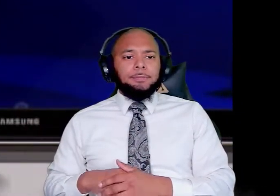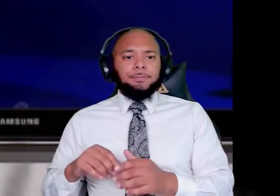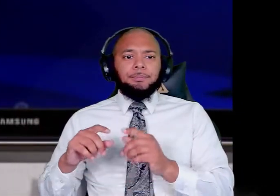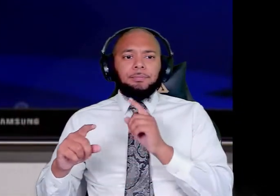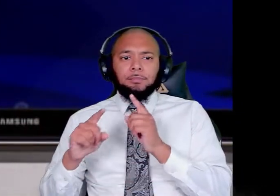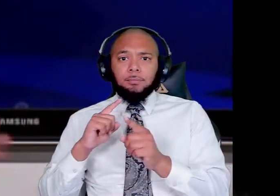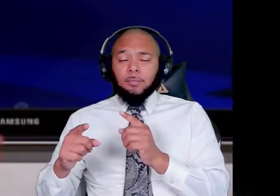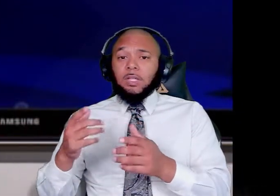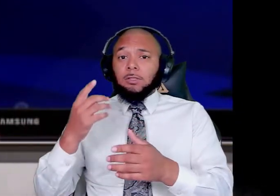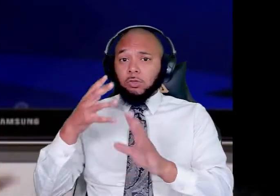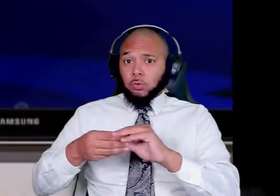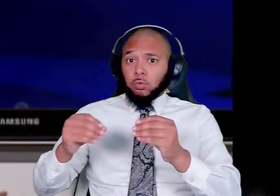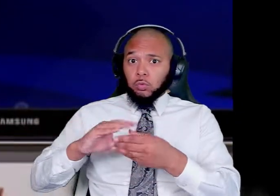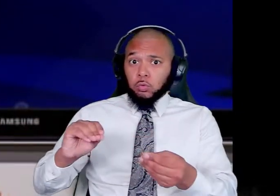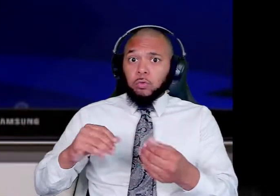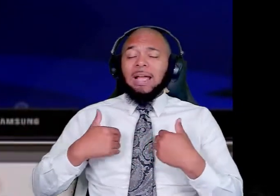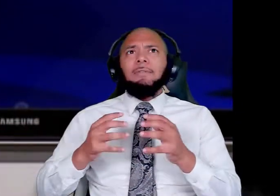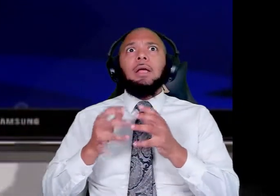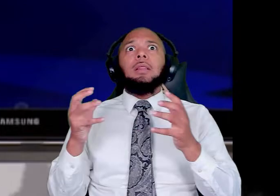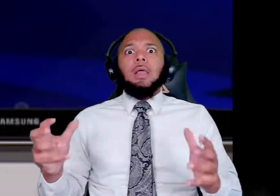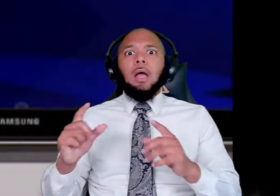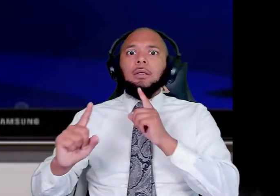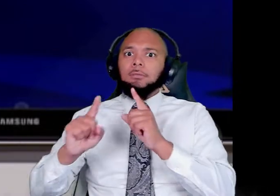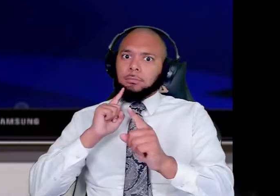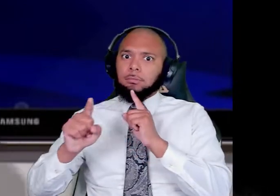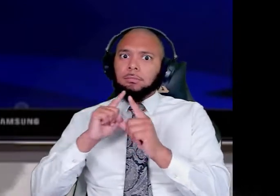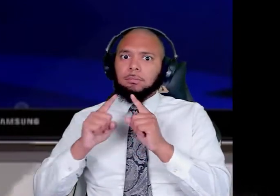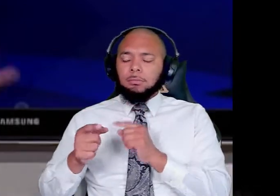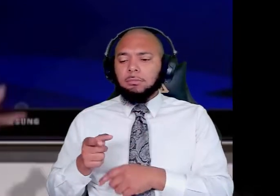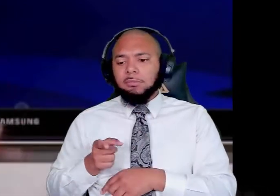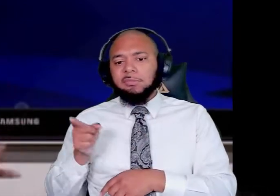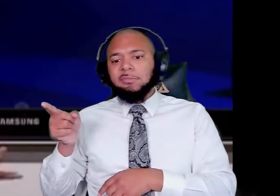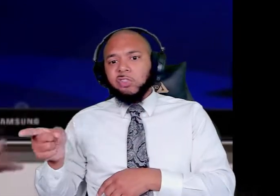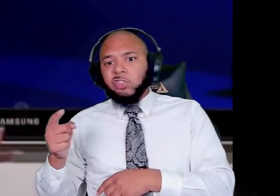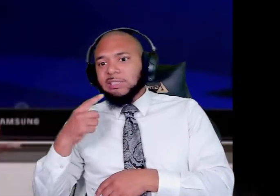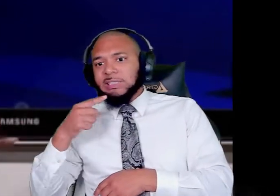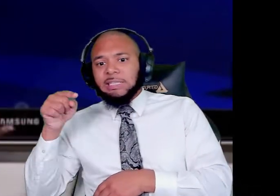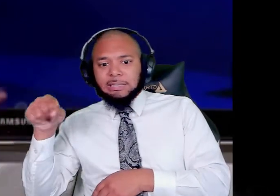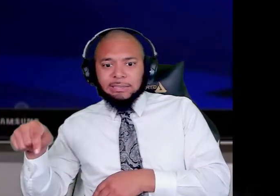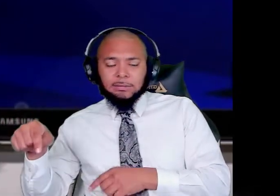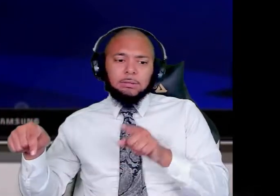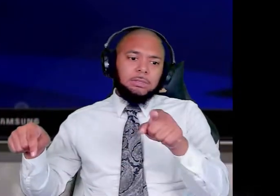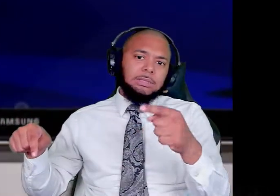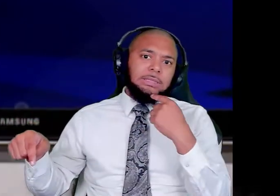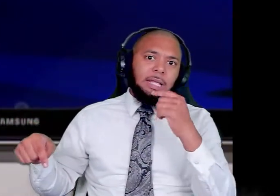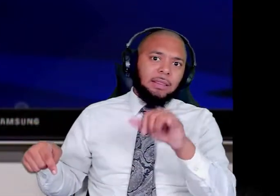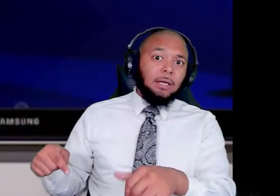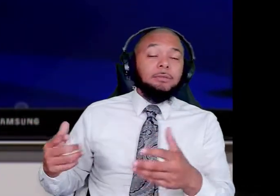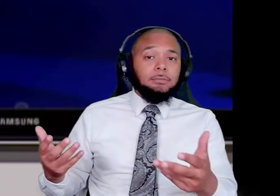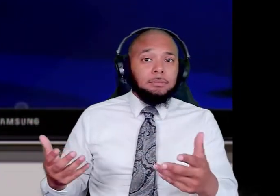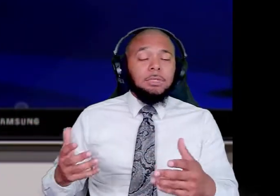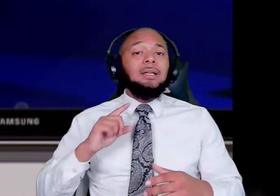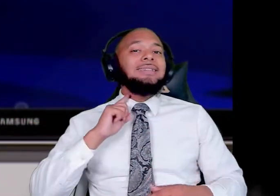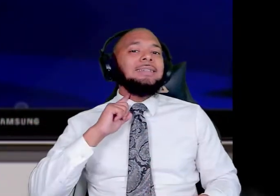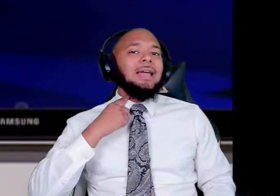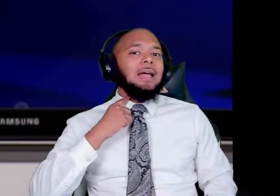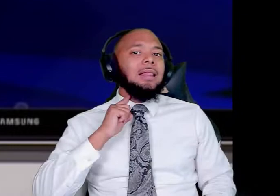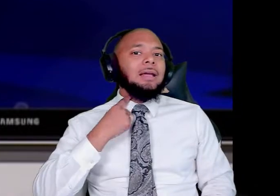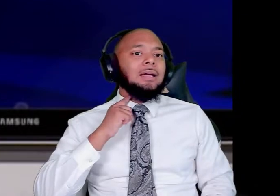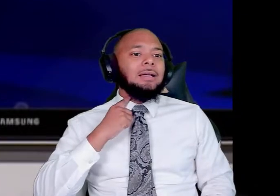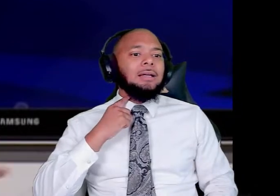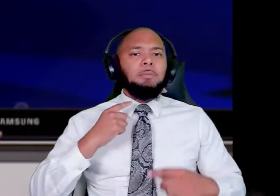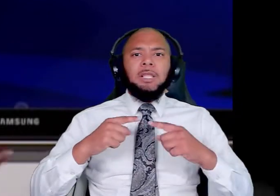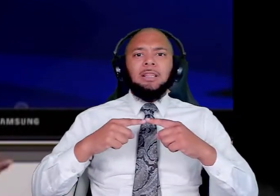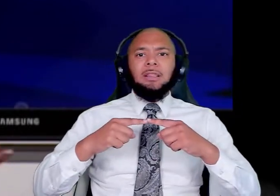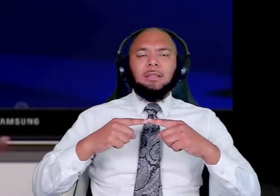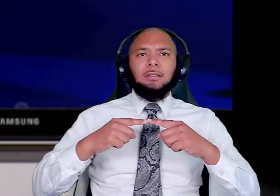And in stories, you use a lot of dialogue. She said this, he said that. Dialect is a variety of